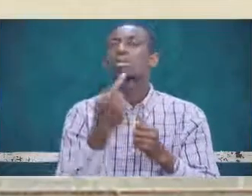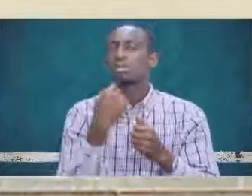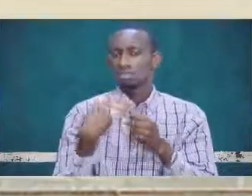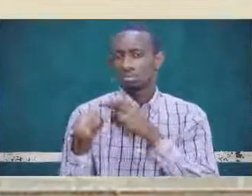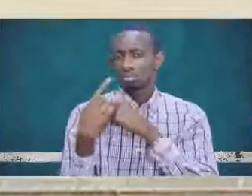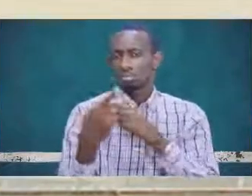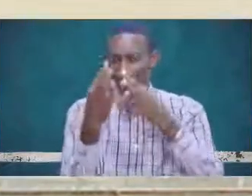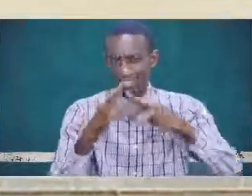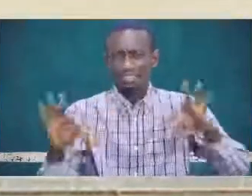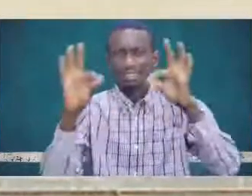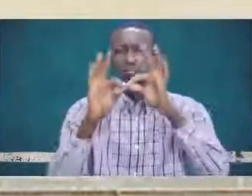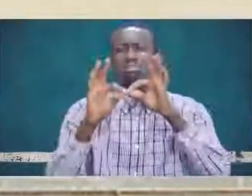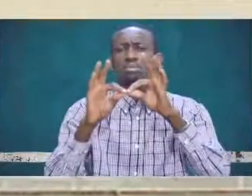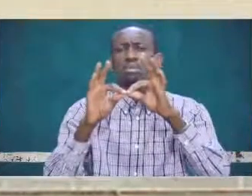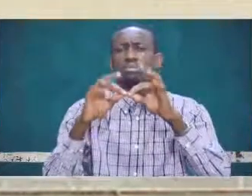gastric juice.